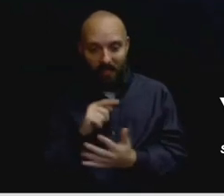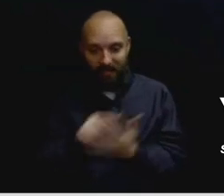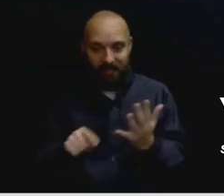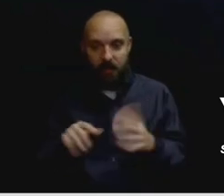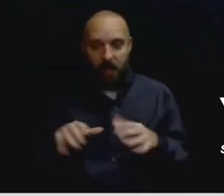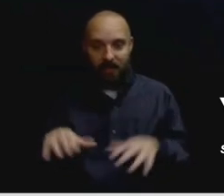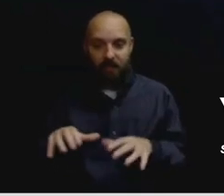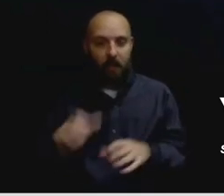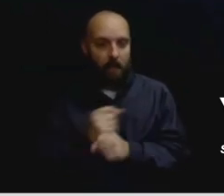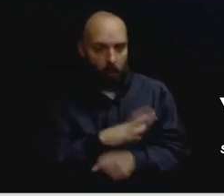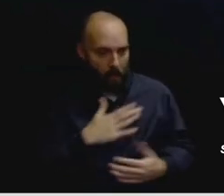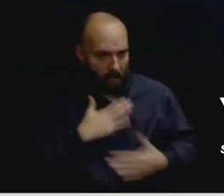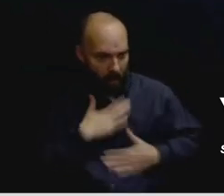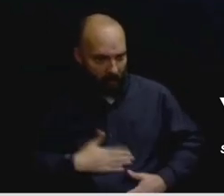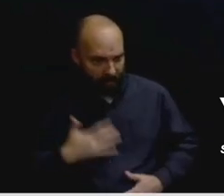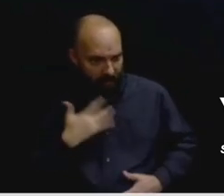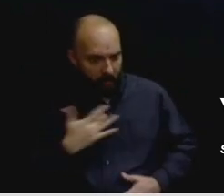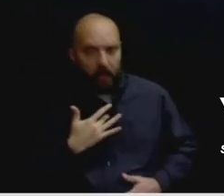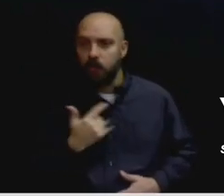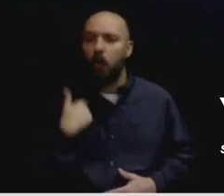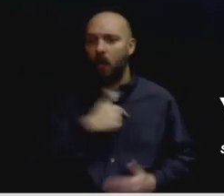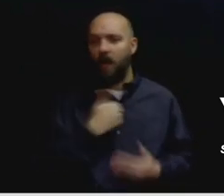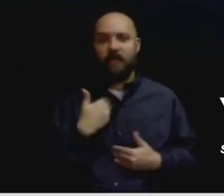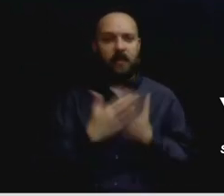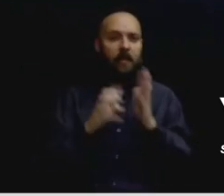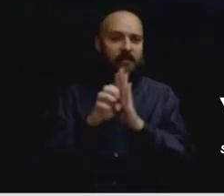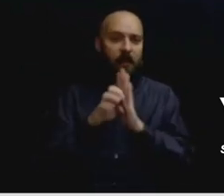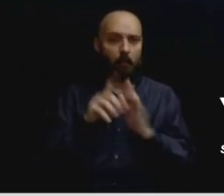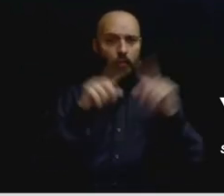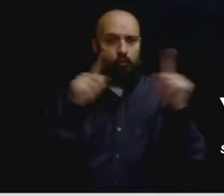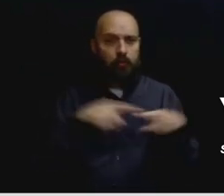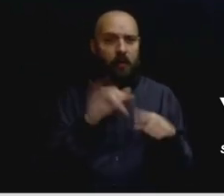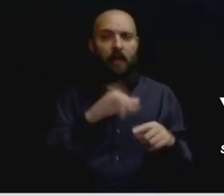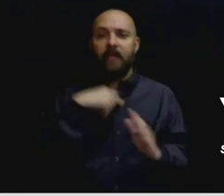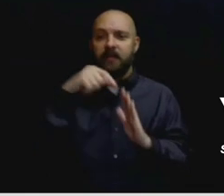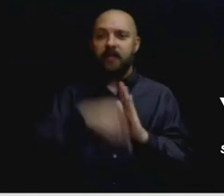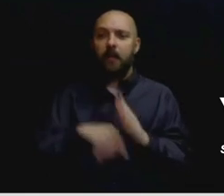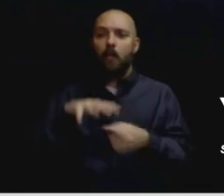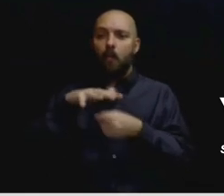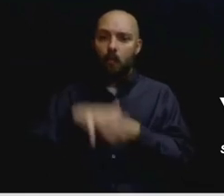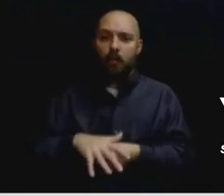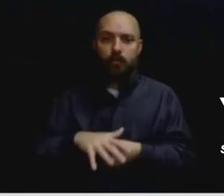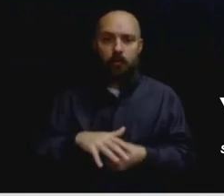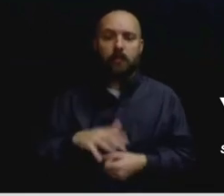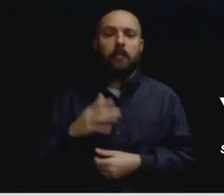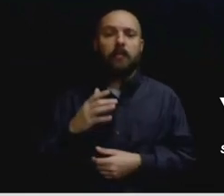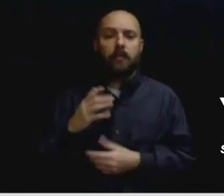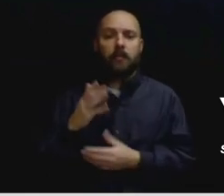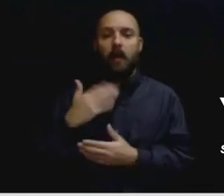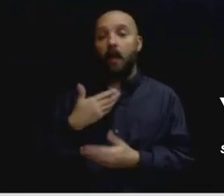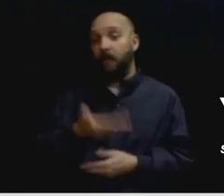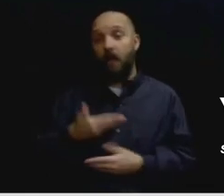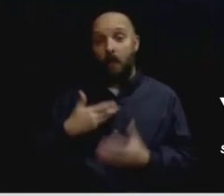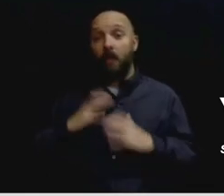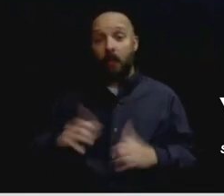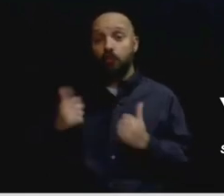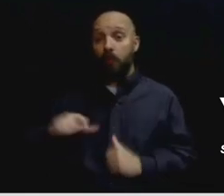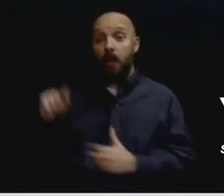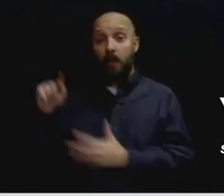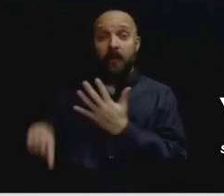body feel? So we have just some examples here on the screen. Like there's a deep pressure menu that I'll invite some of my clients to go through, and we try these